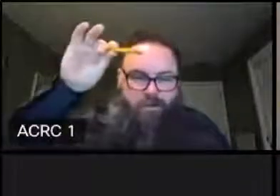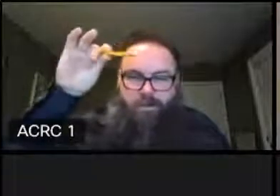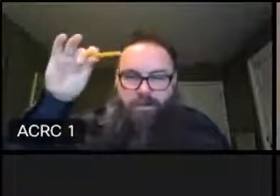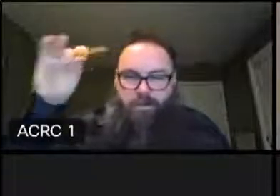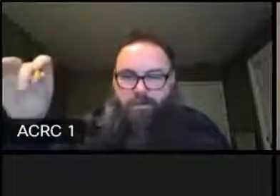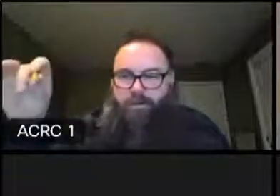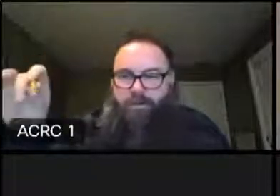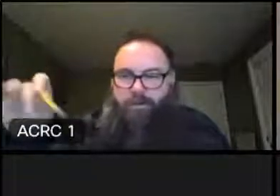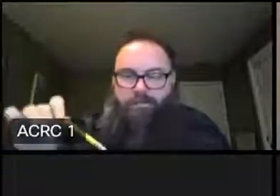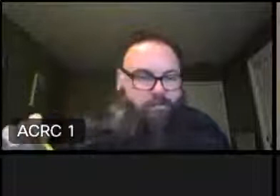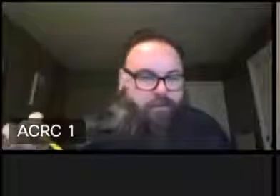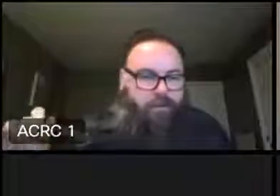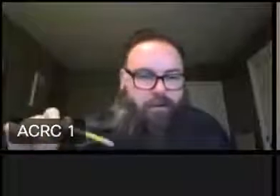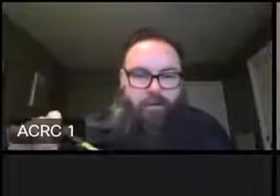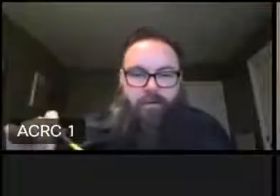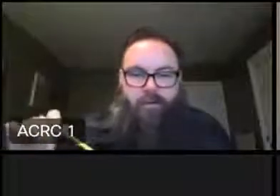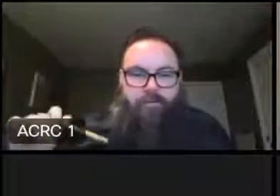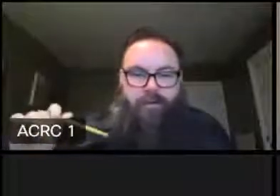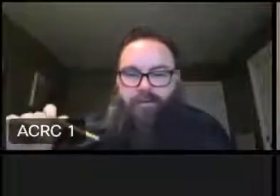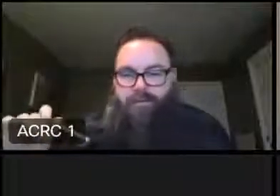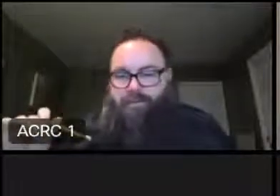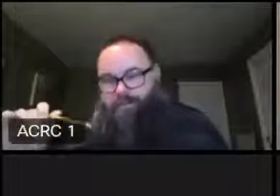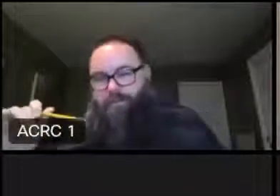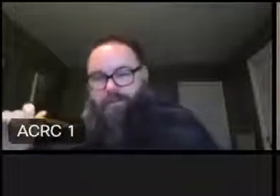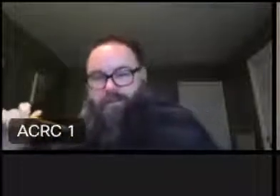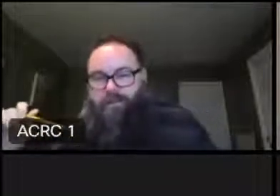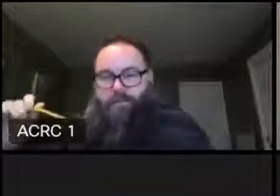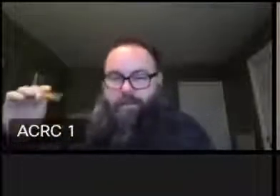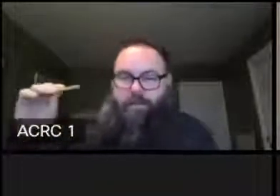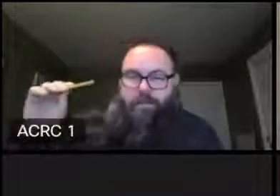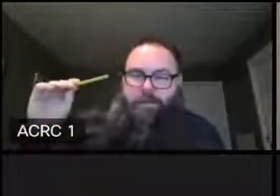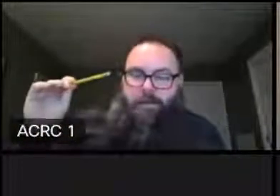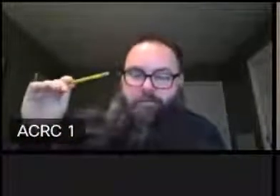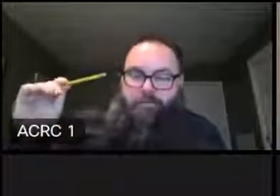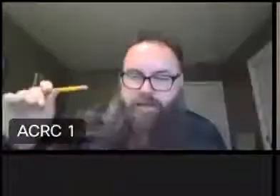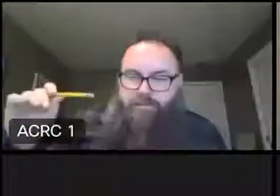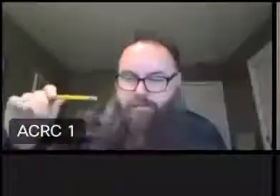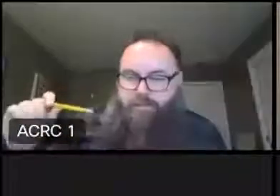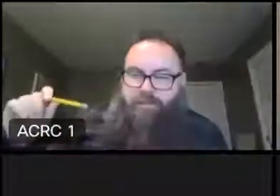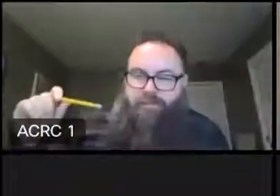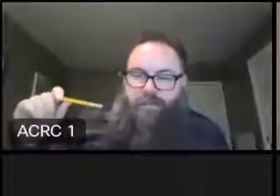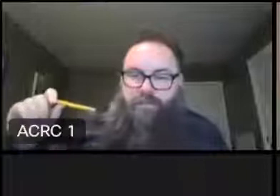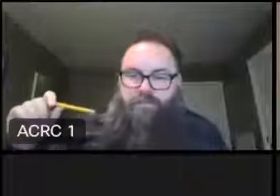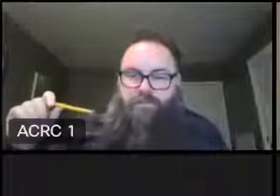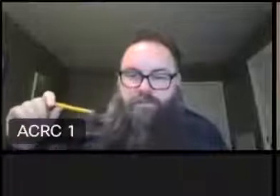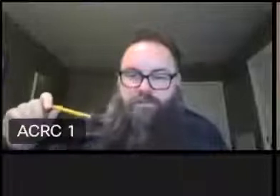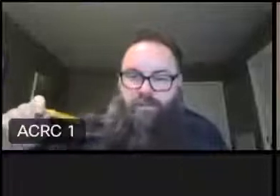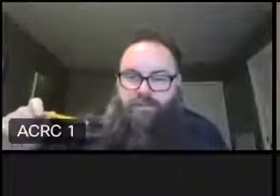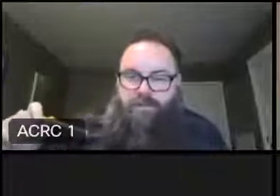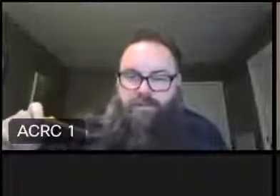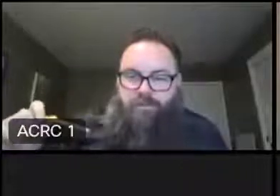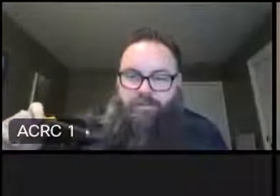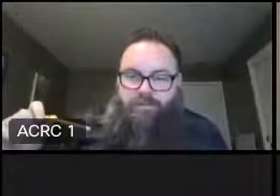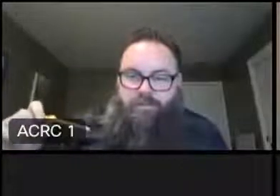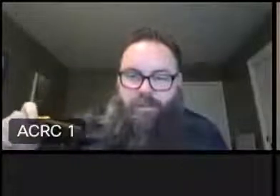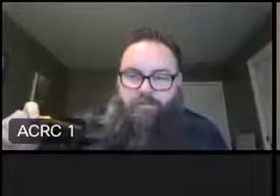for Iqbal and for Robin LeMay, please. And then providers who believe that they have found issues or have questions